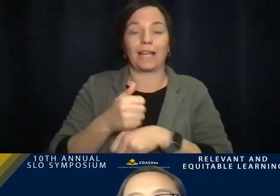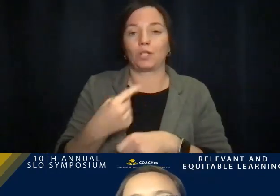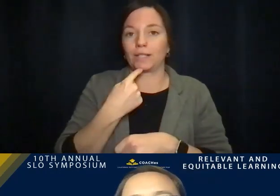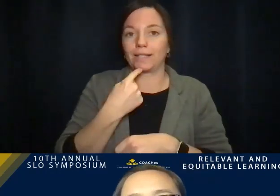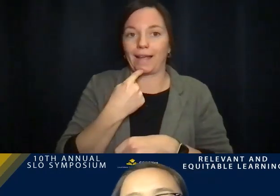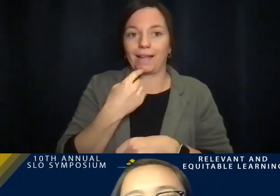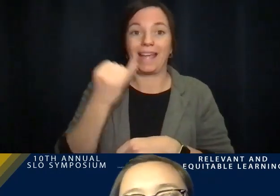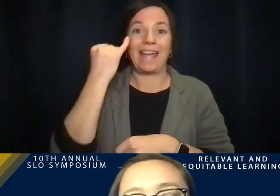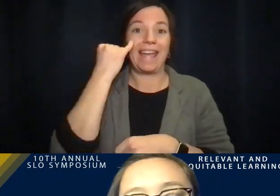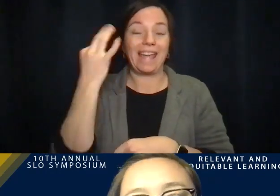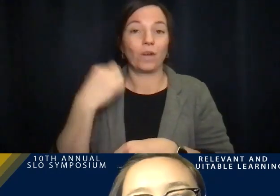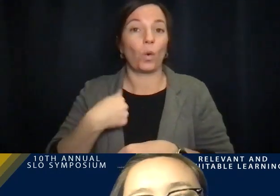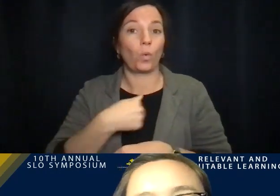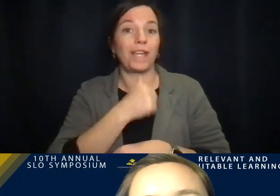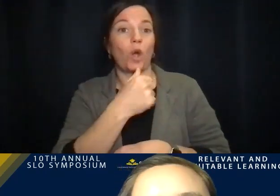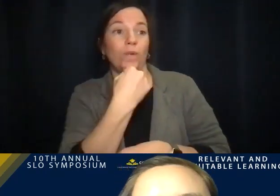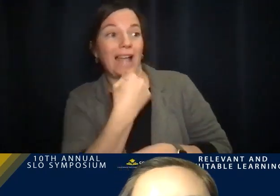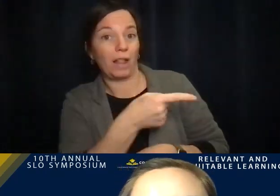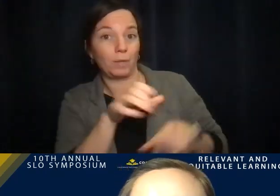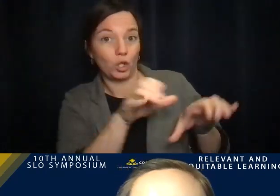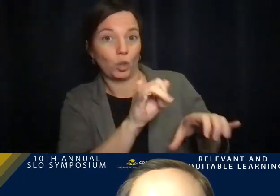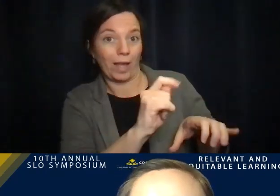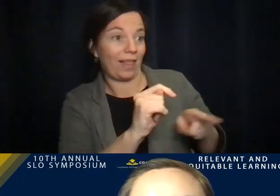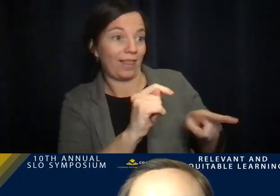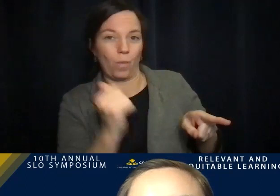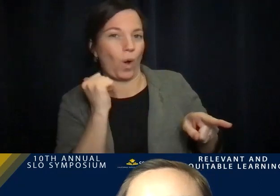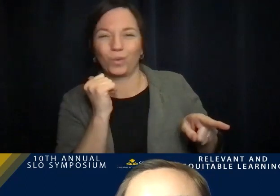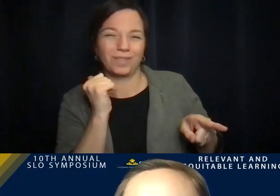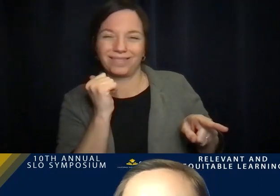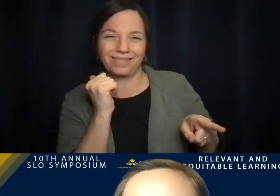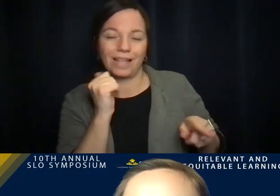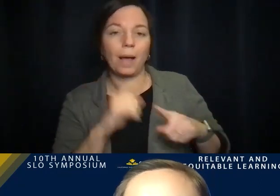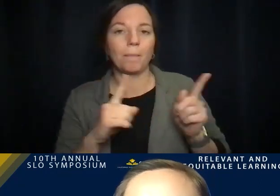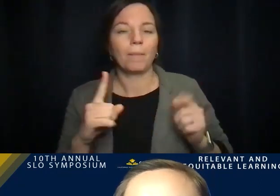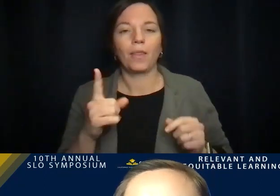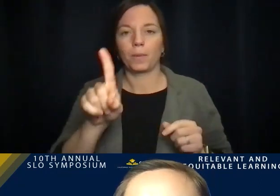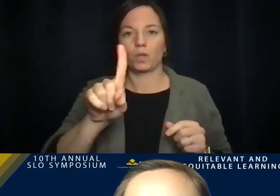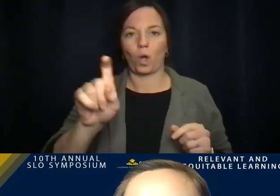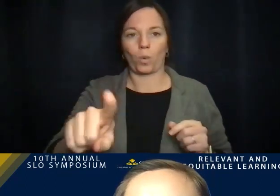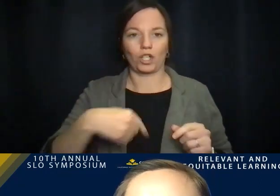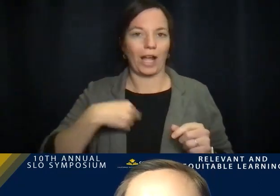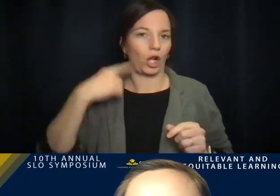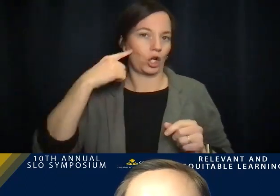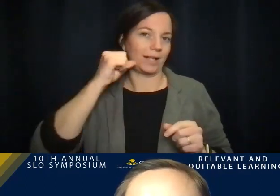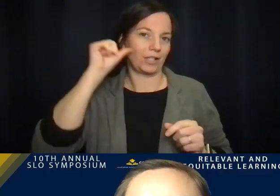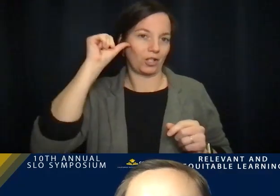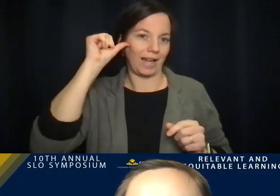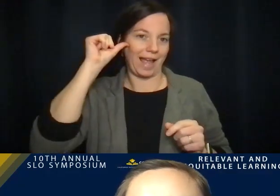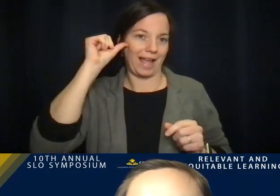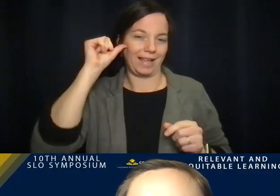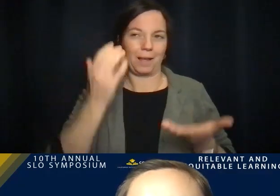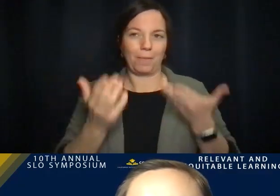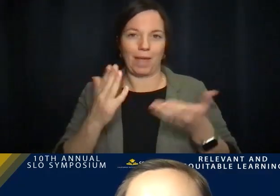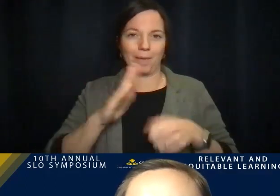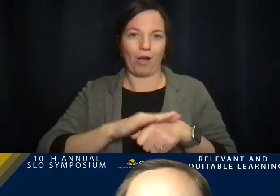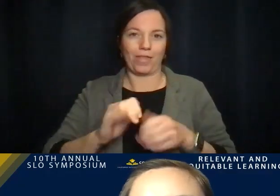to do this, they won't do it. But I think there was a question that I heard yesterday, or that maybe it was on the list